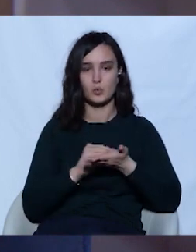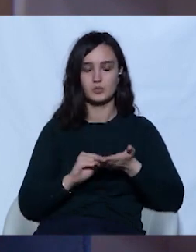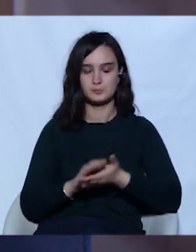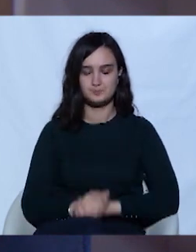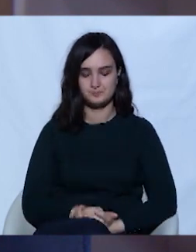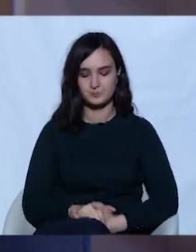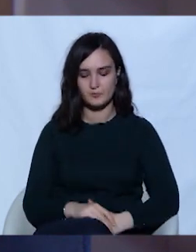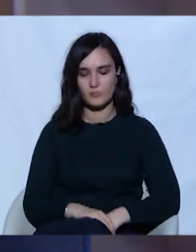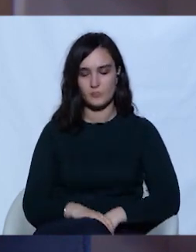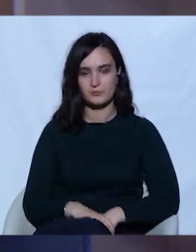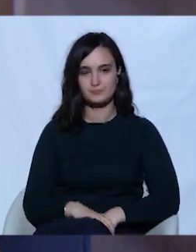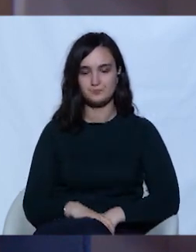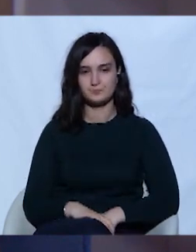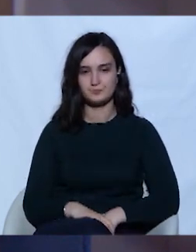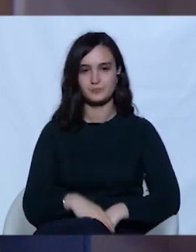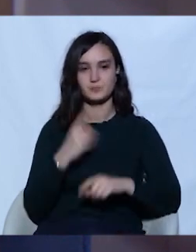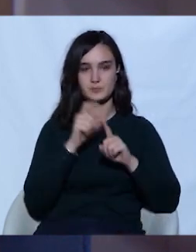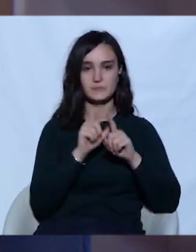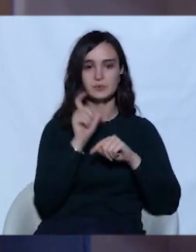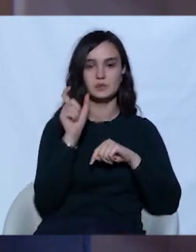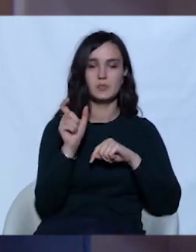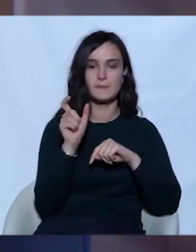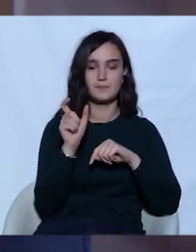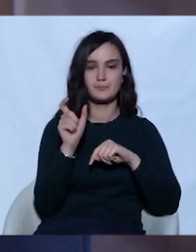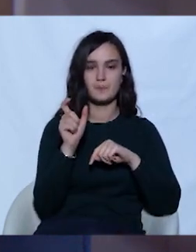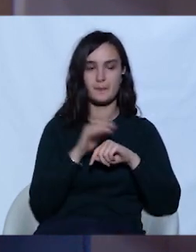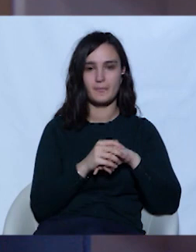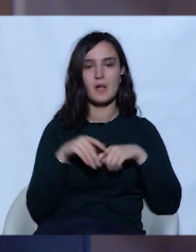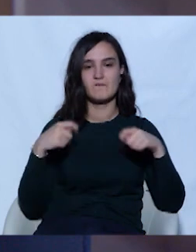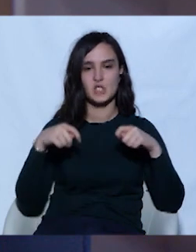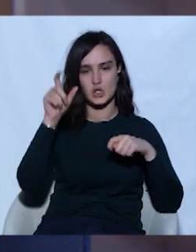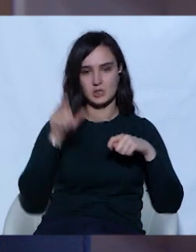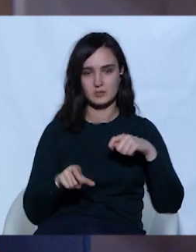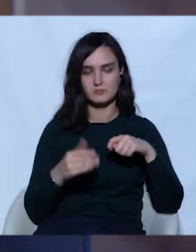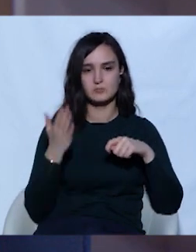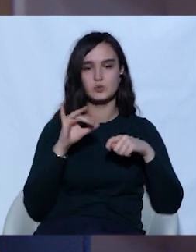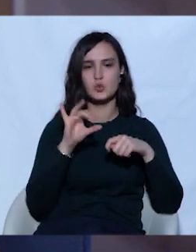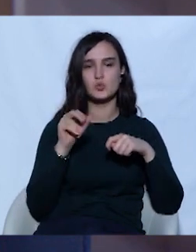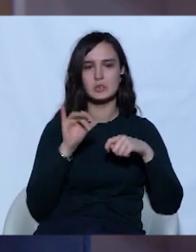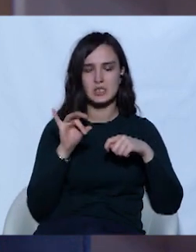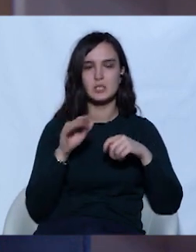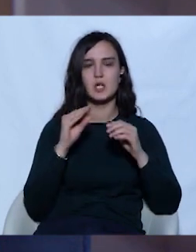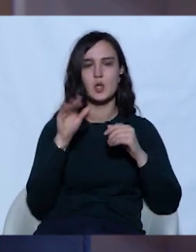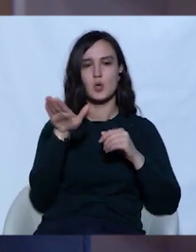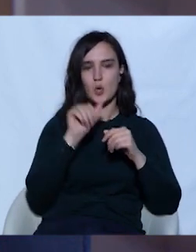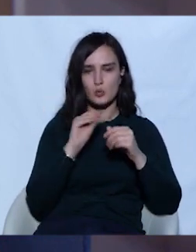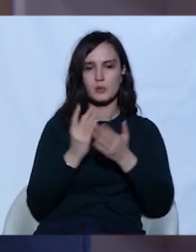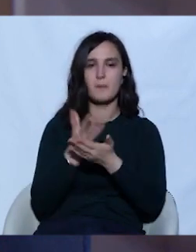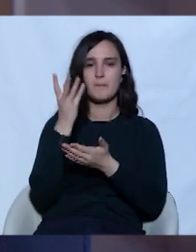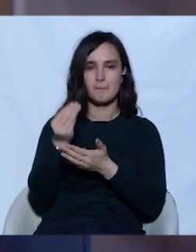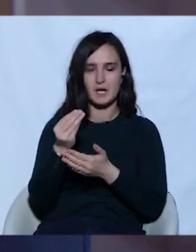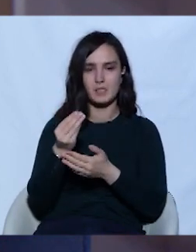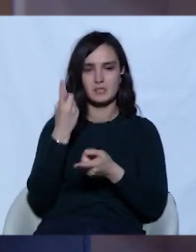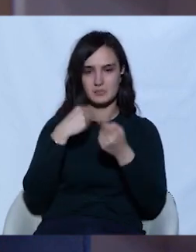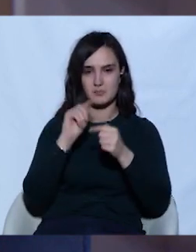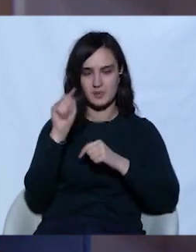so fantastic and so insightful. None of them have been foolish at all. So please keep sending us